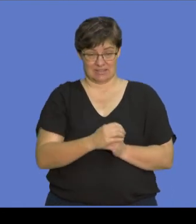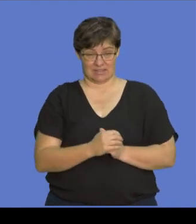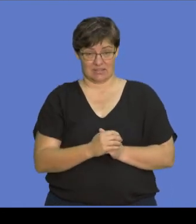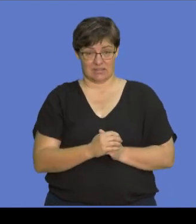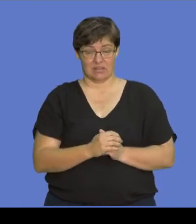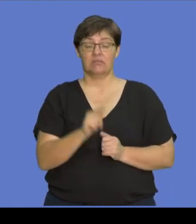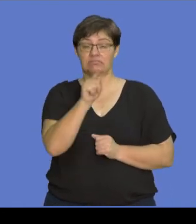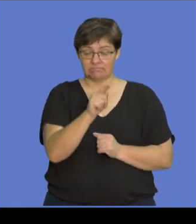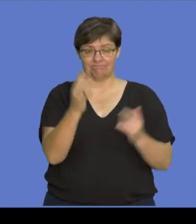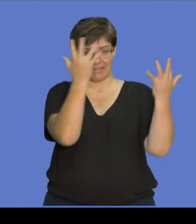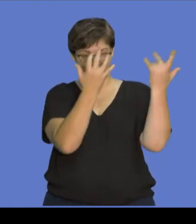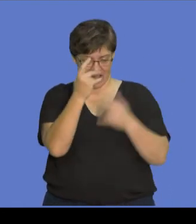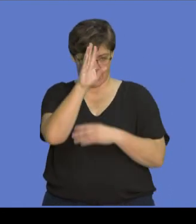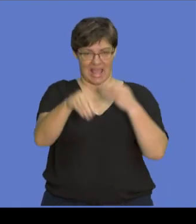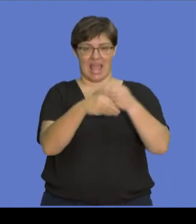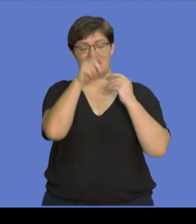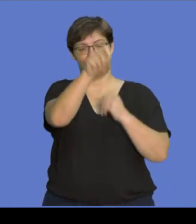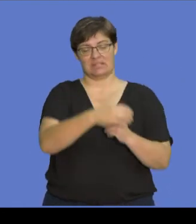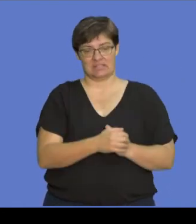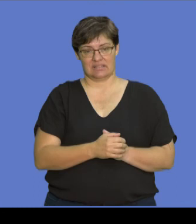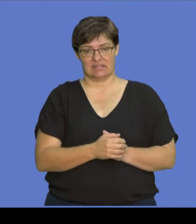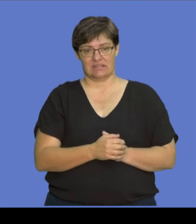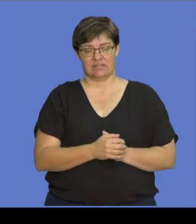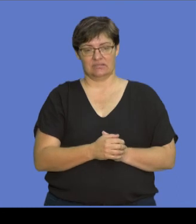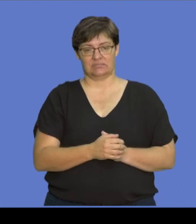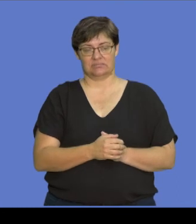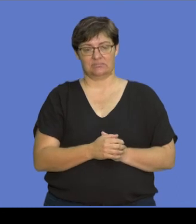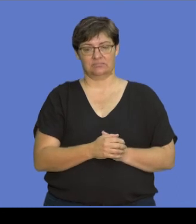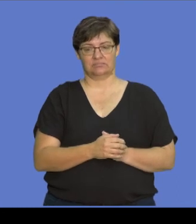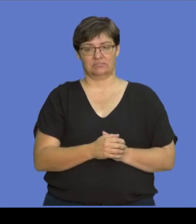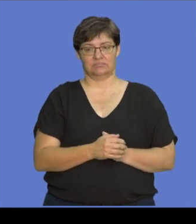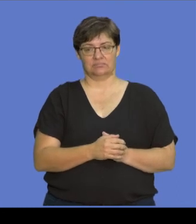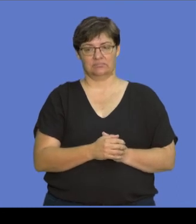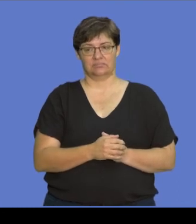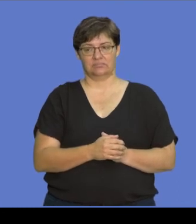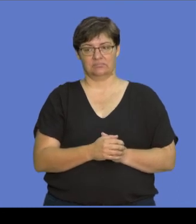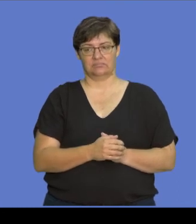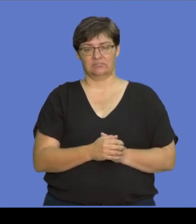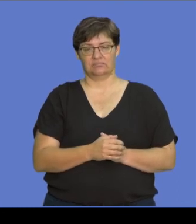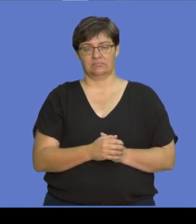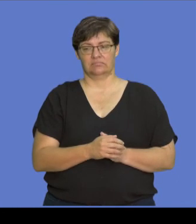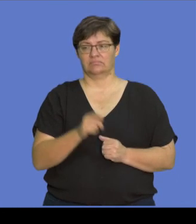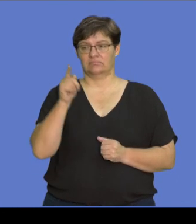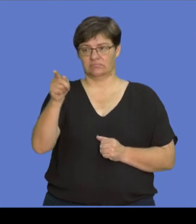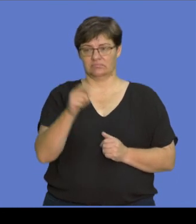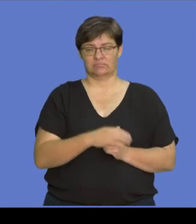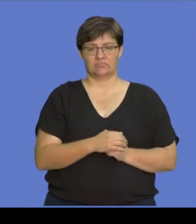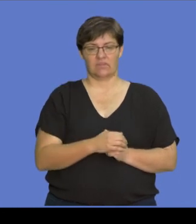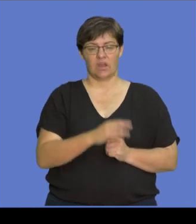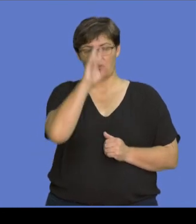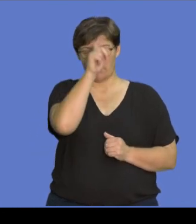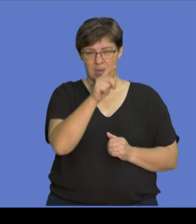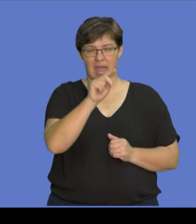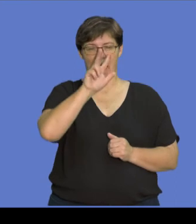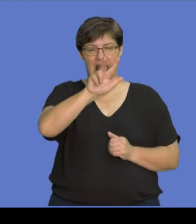Again, calculation involved, therefore, take out your calculator, right? Here's my